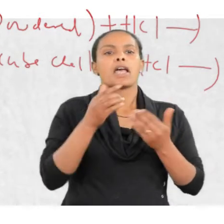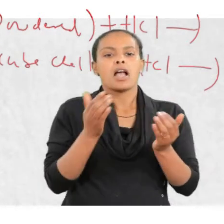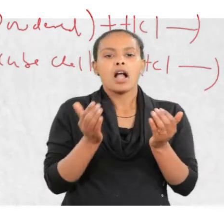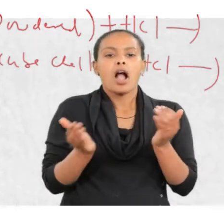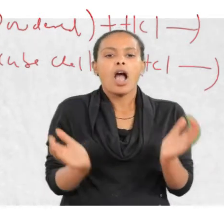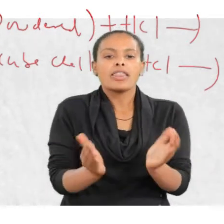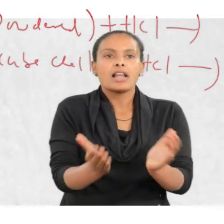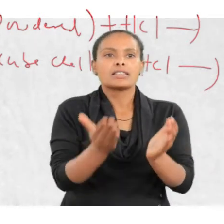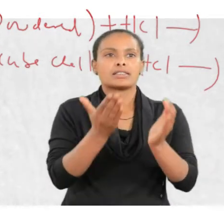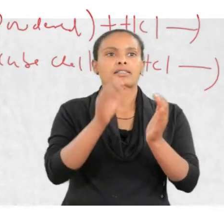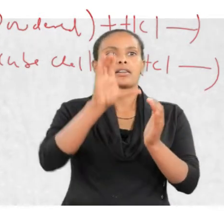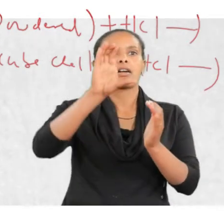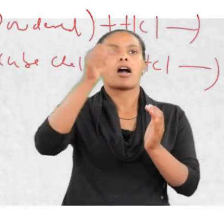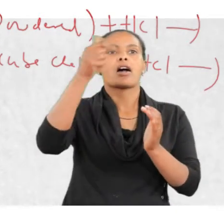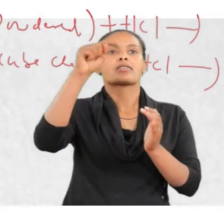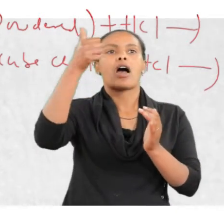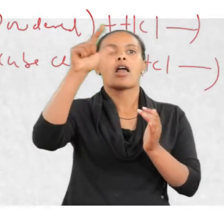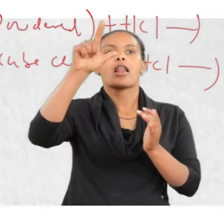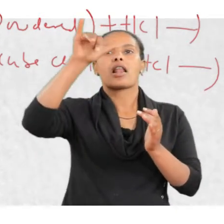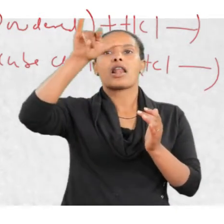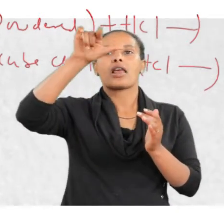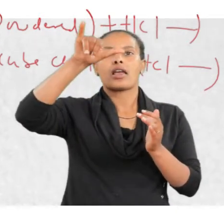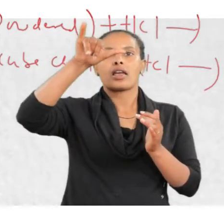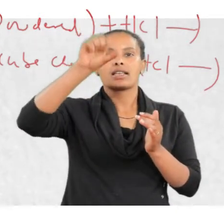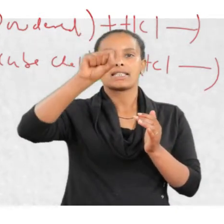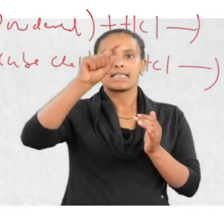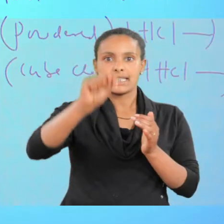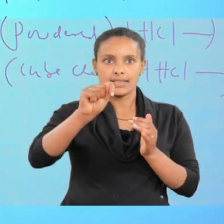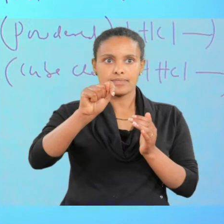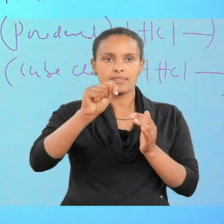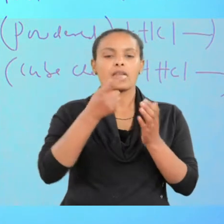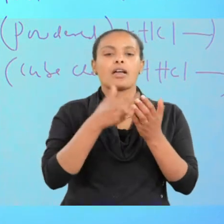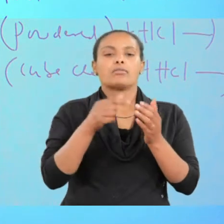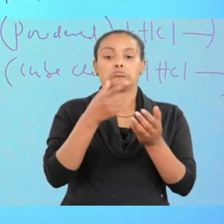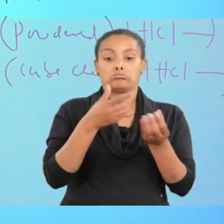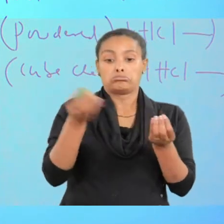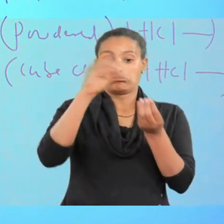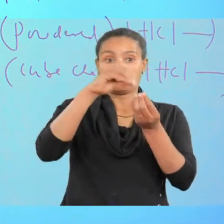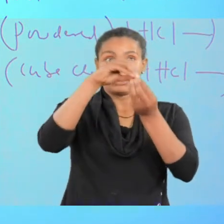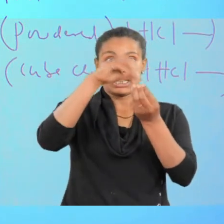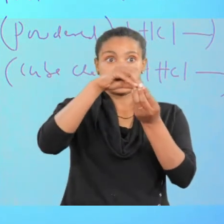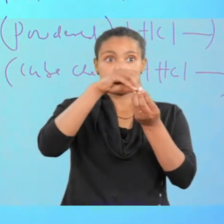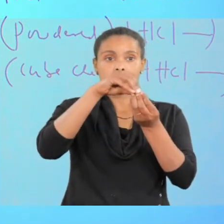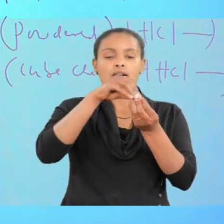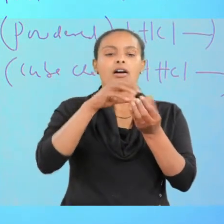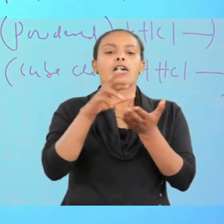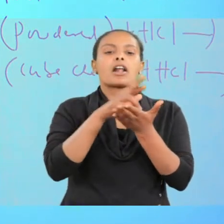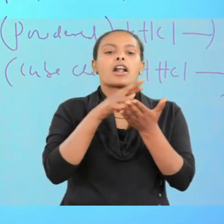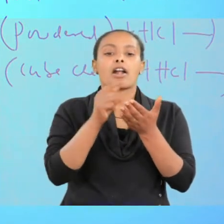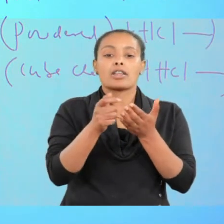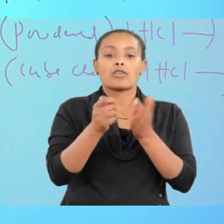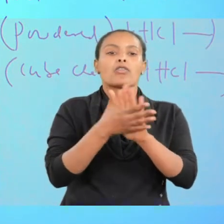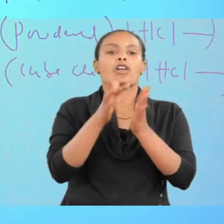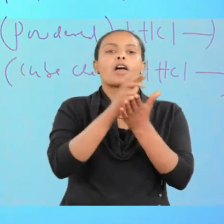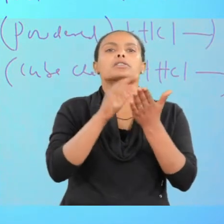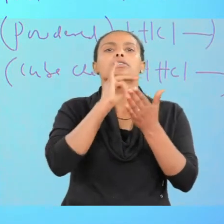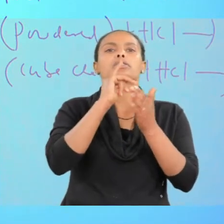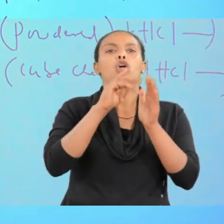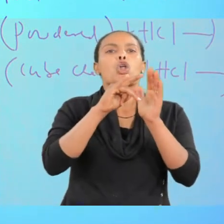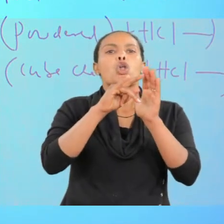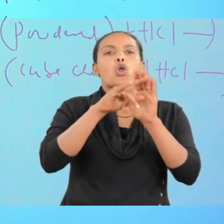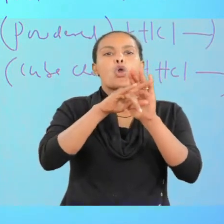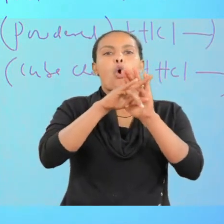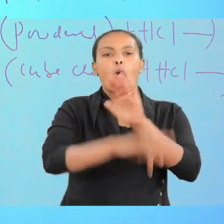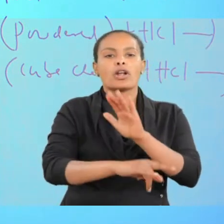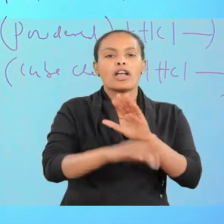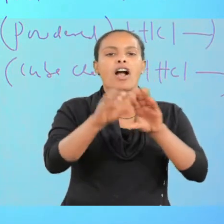catalyst. As you know, a catalyst increase rate of the reaction by lowering